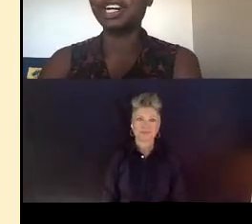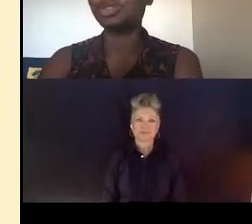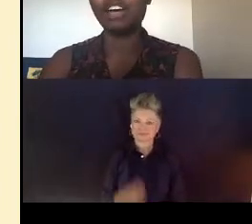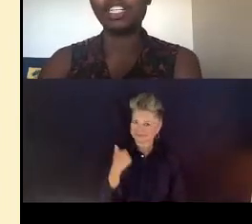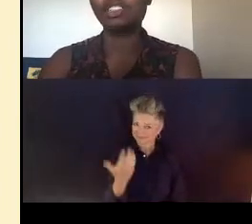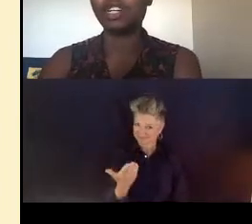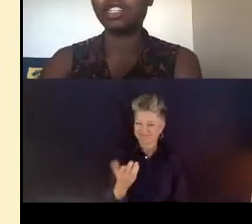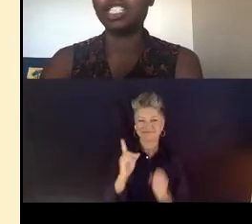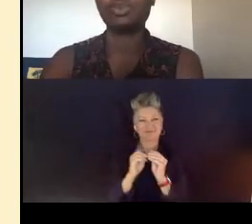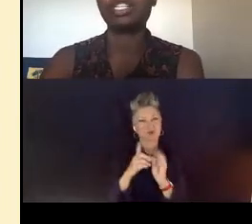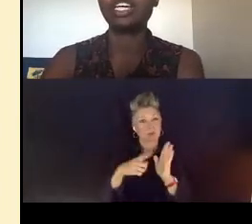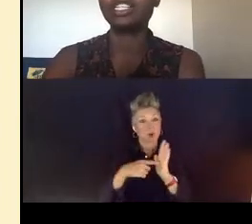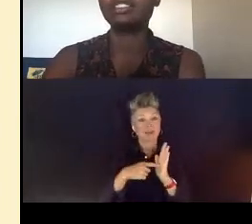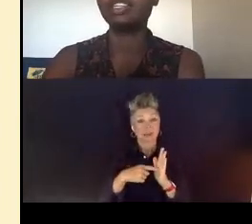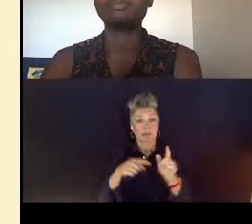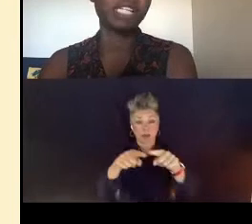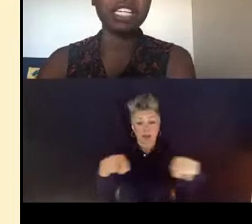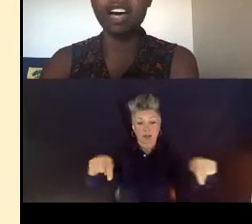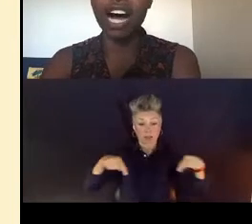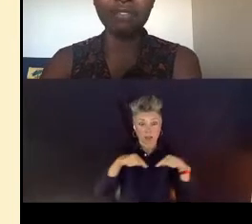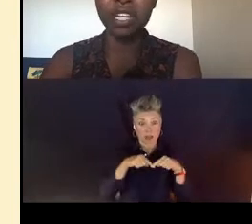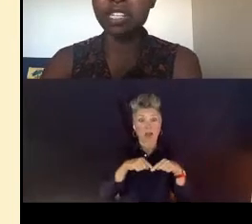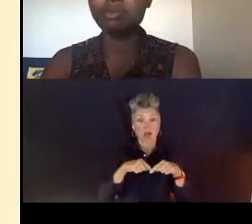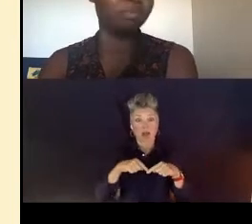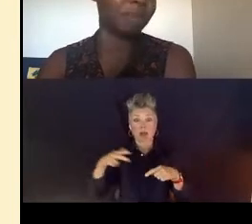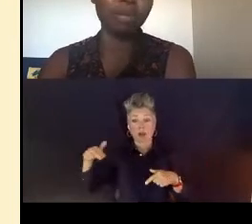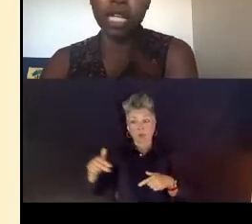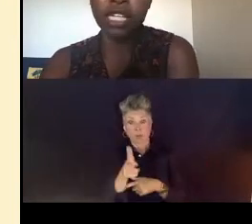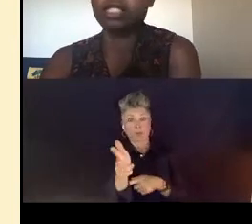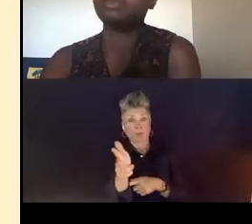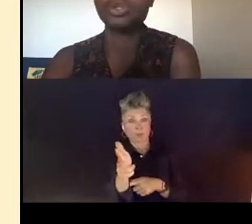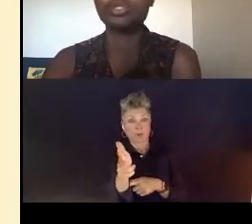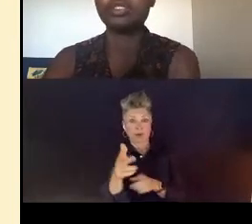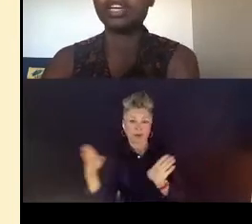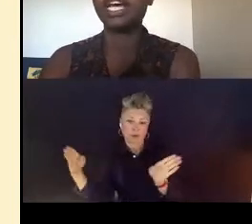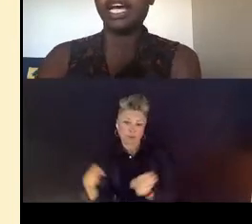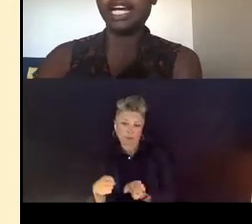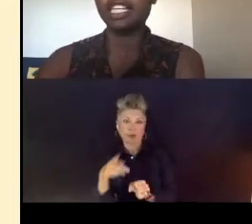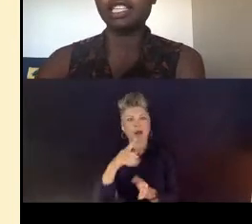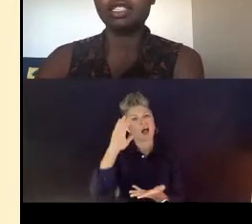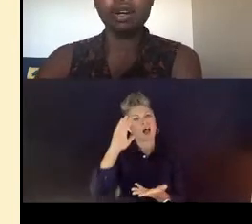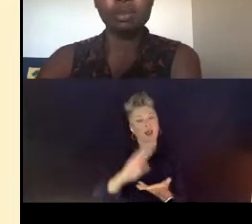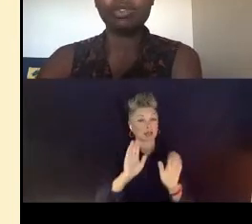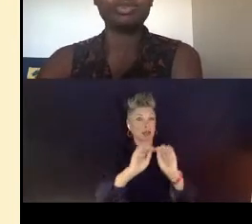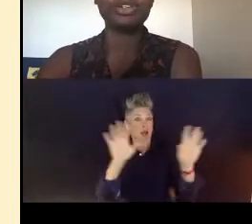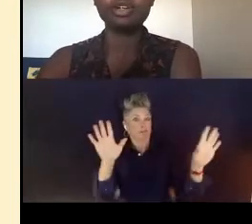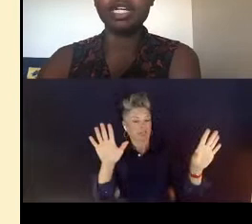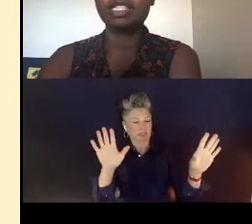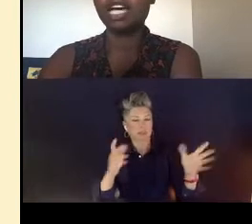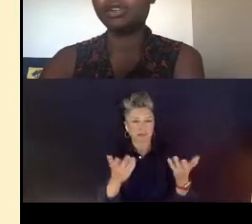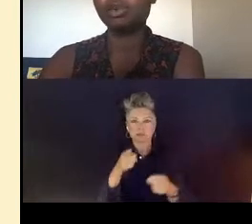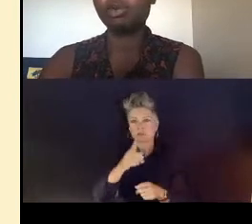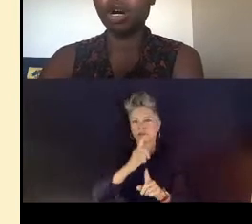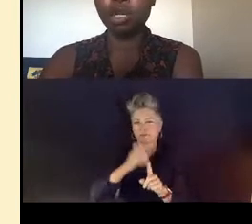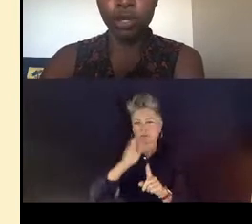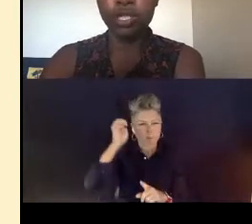Another traffic diverter, this one is less obvious, maybe less obtrusive. And I think this comes from Europe because I